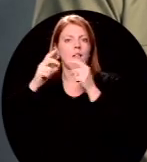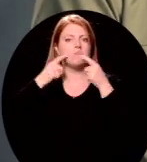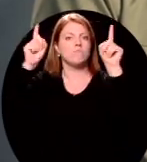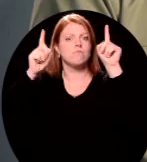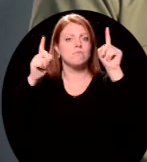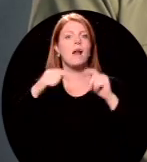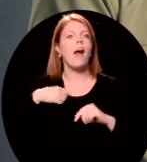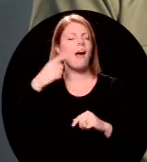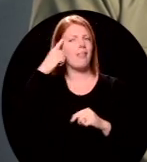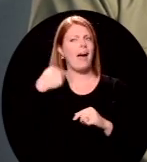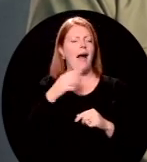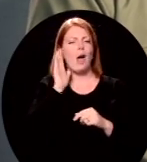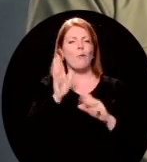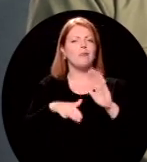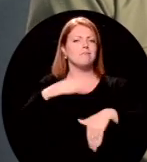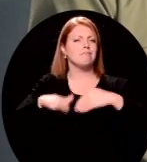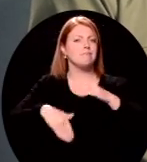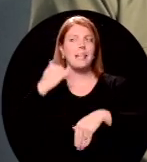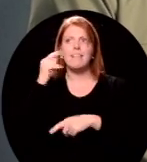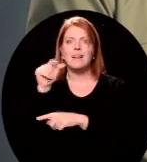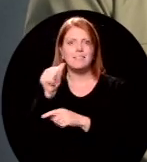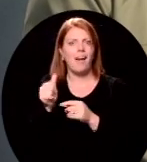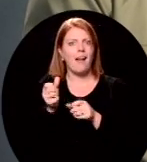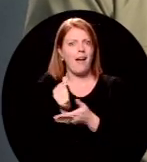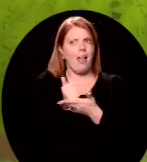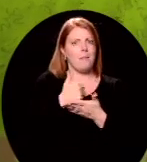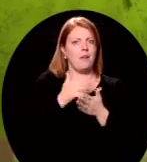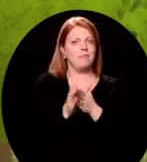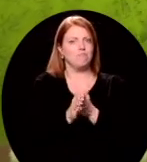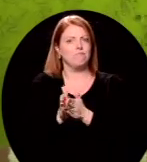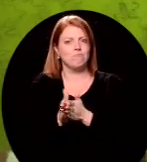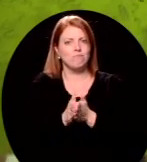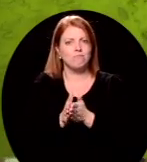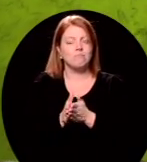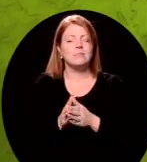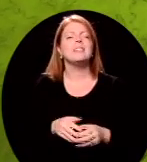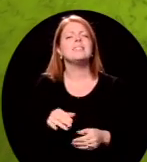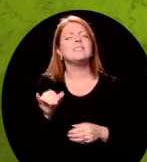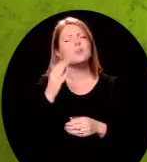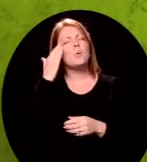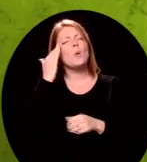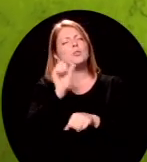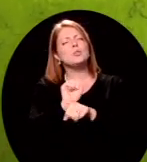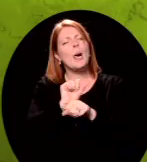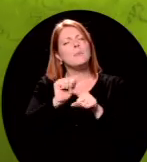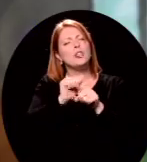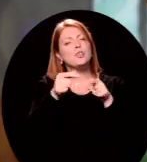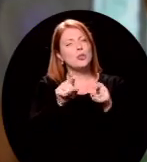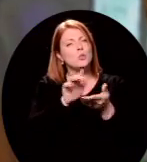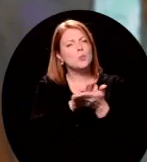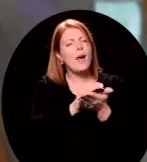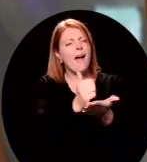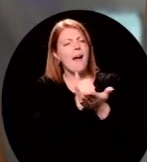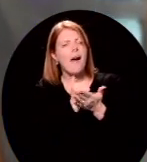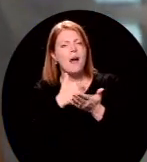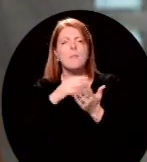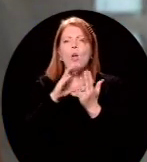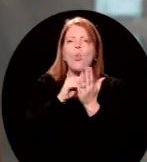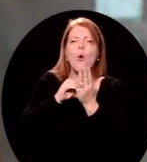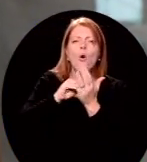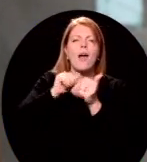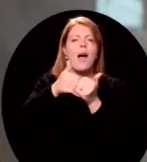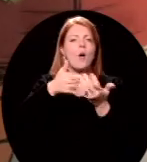have done as much effort if she hadn't told me that. It's like job training at school. You learn